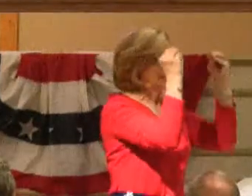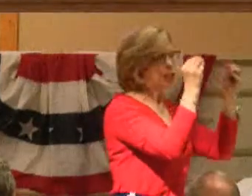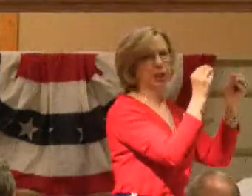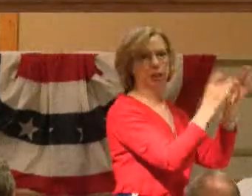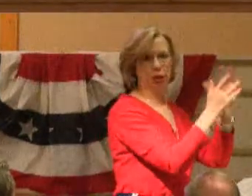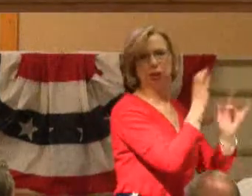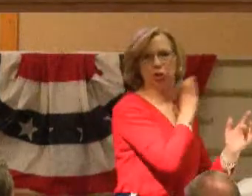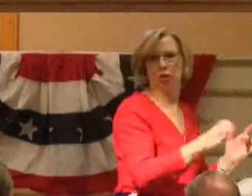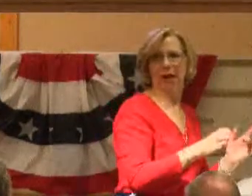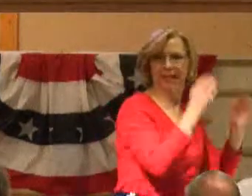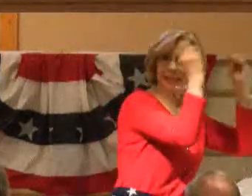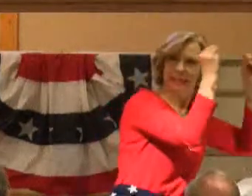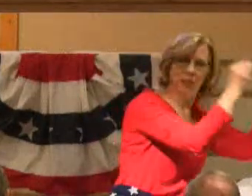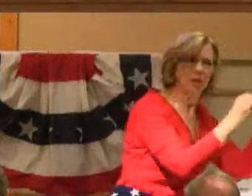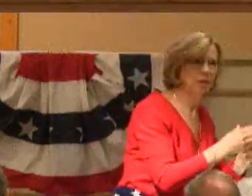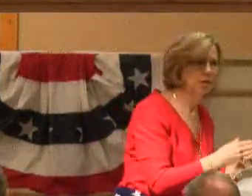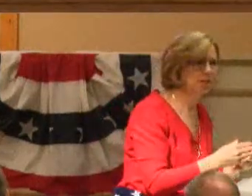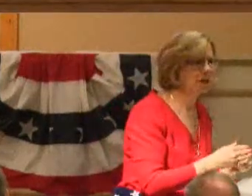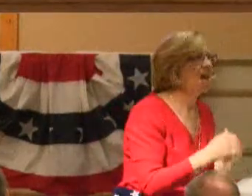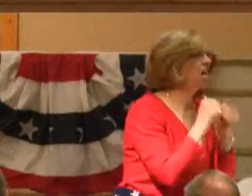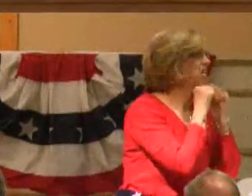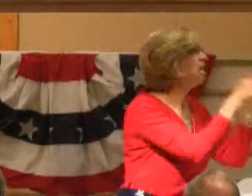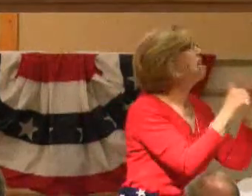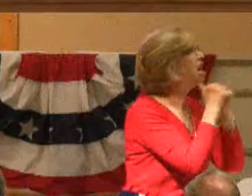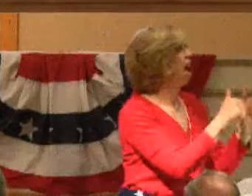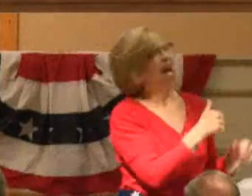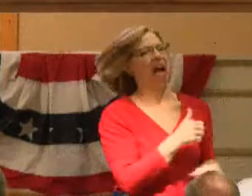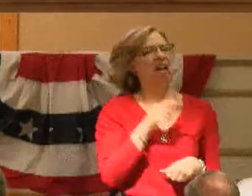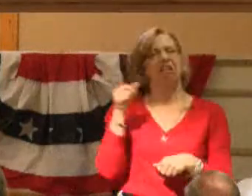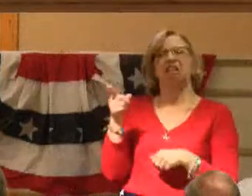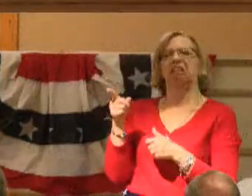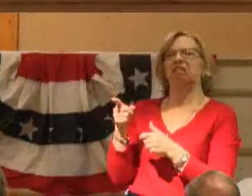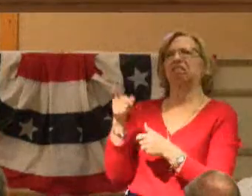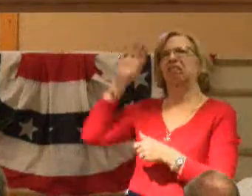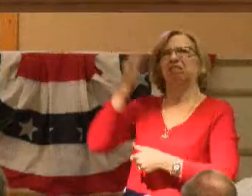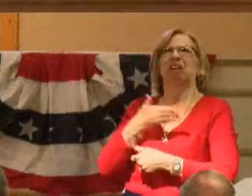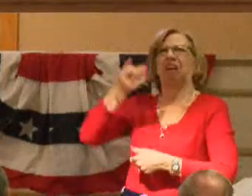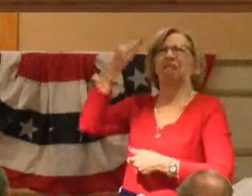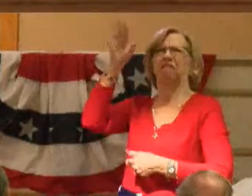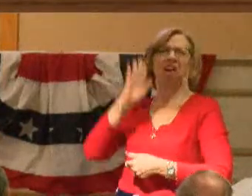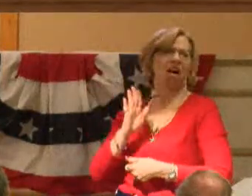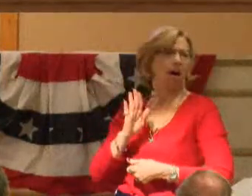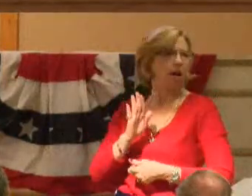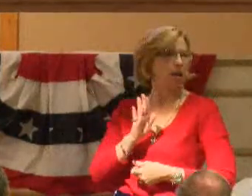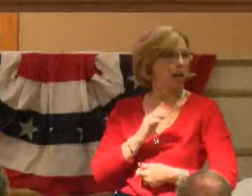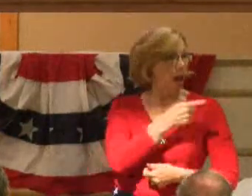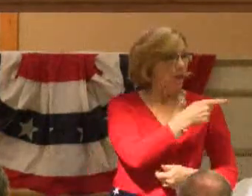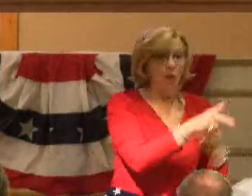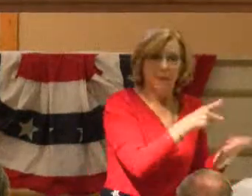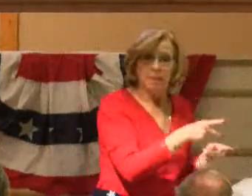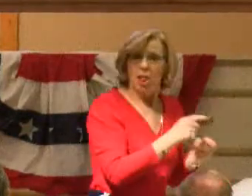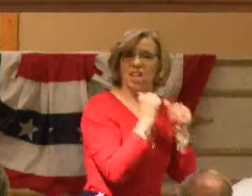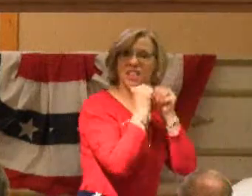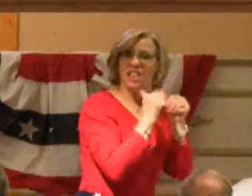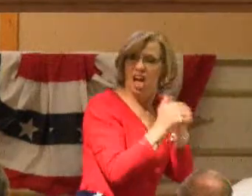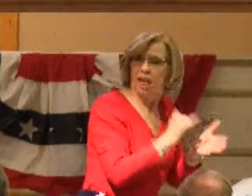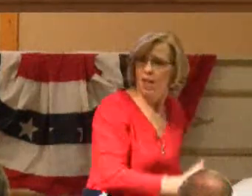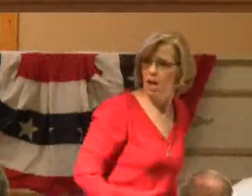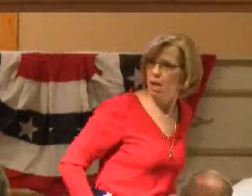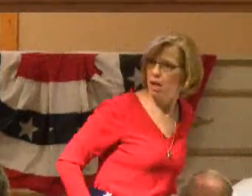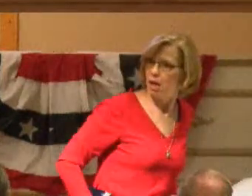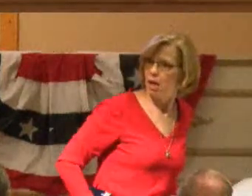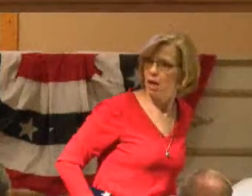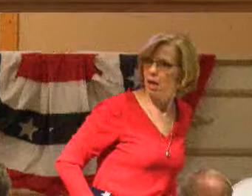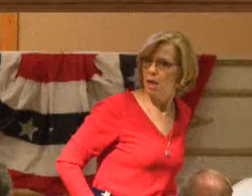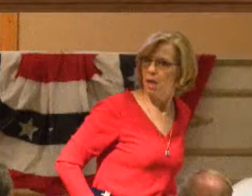Jesus Christ, and they are even denying that He is the Son of God, and they would adamantly deny what Jesus said in